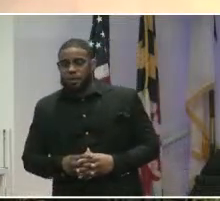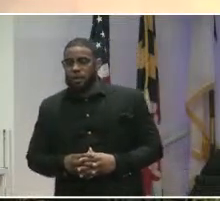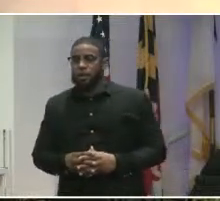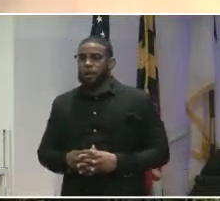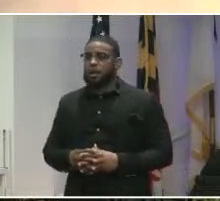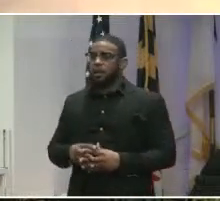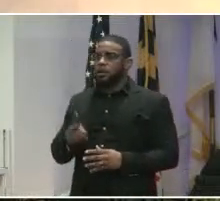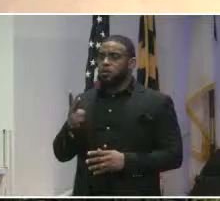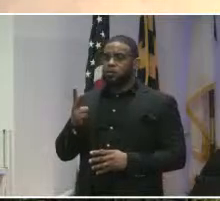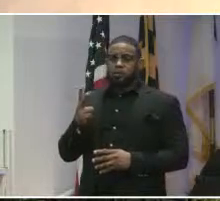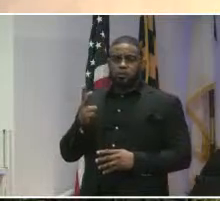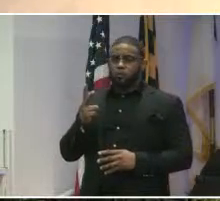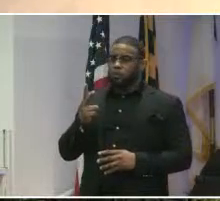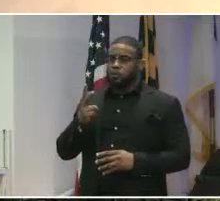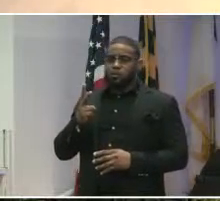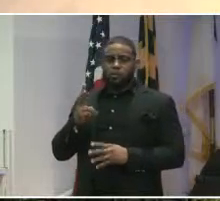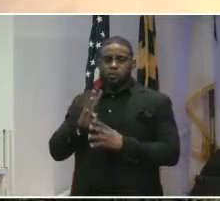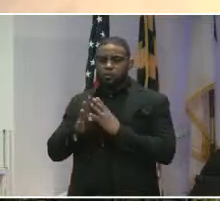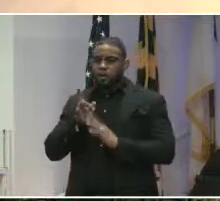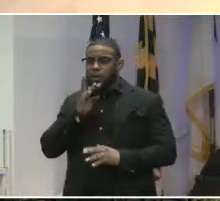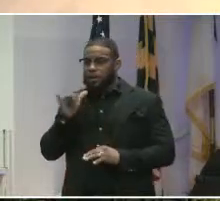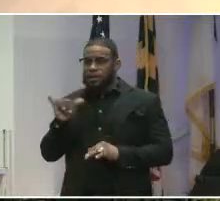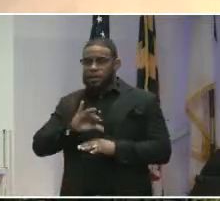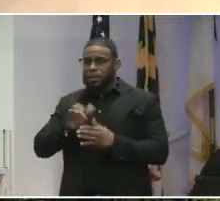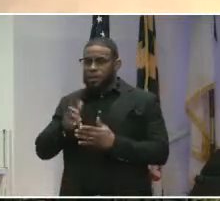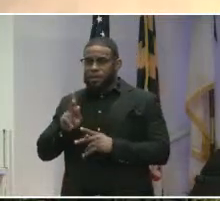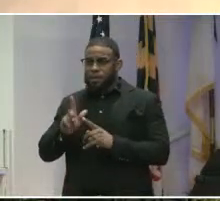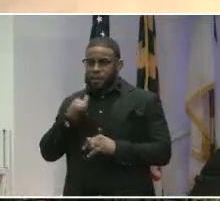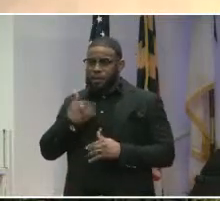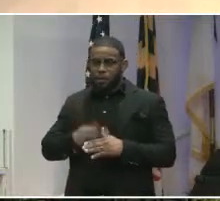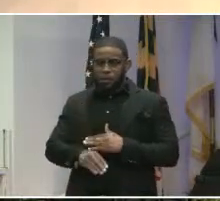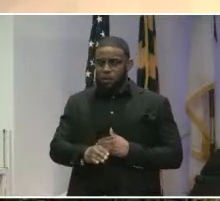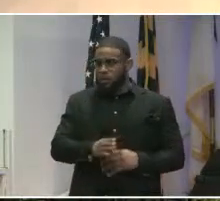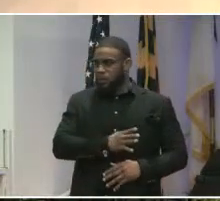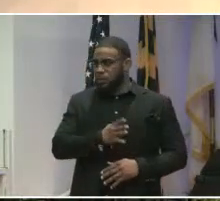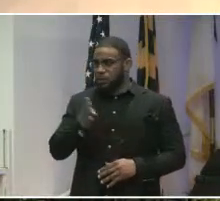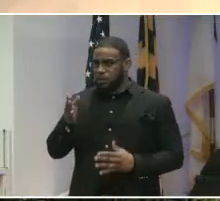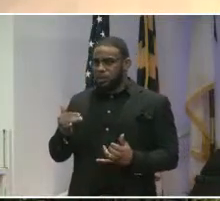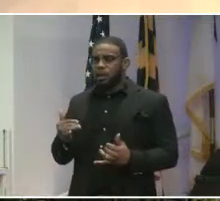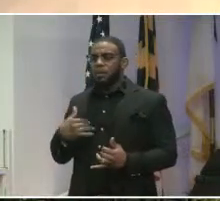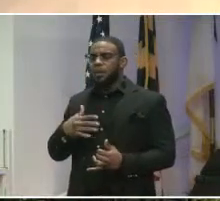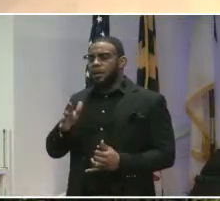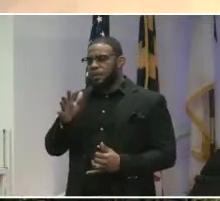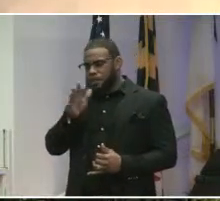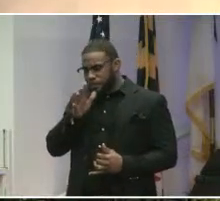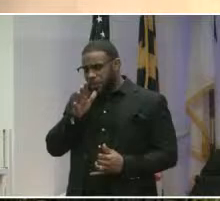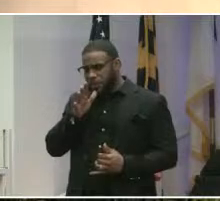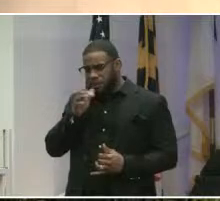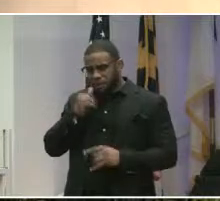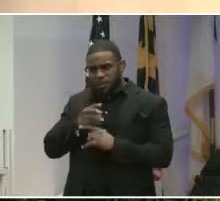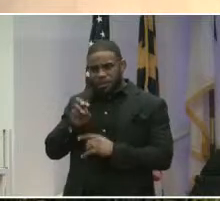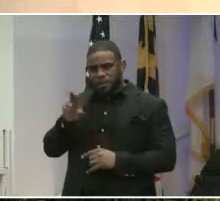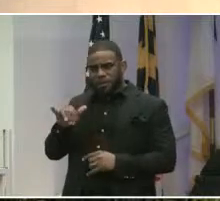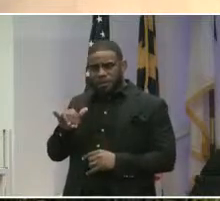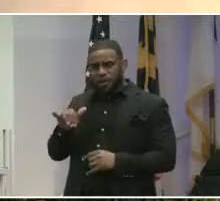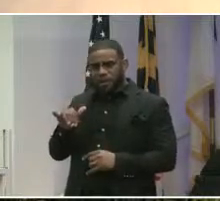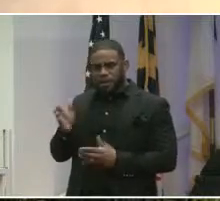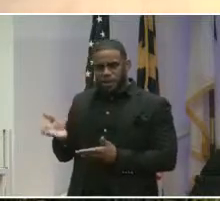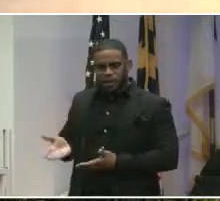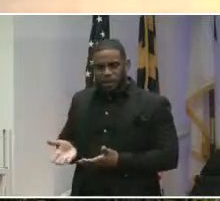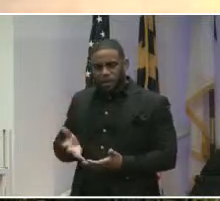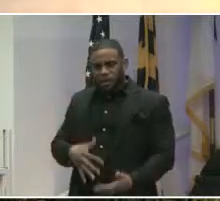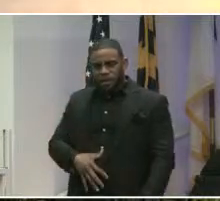Two traffic lights, same amount of people that was there when I was born. My mother, Sister Mary Johnson, carried